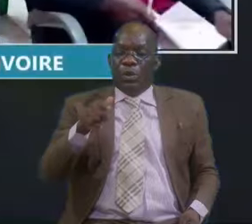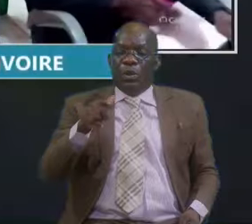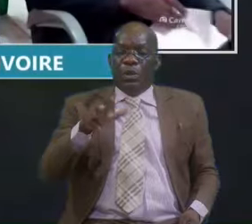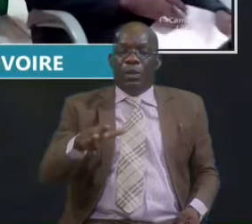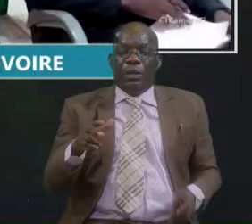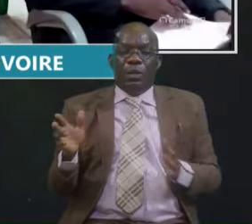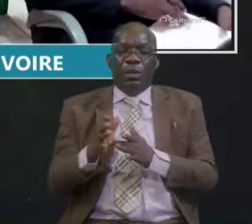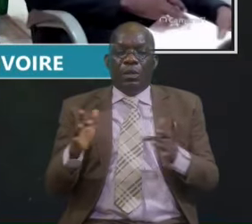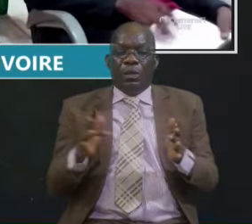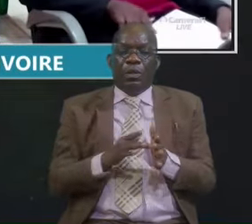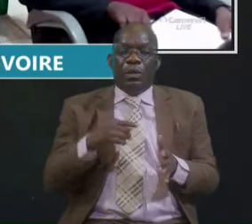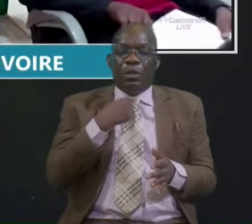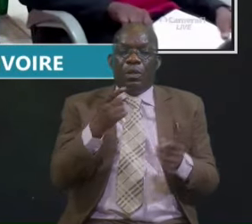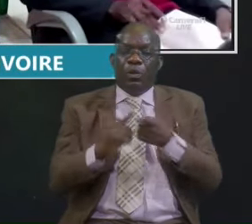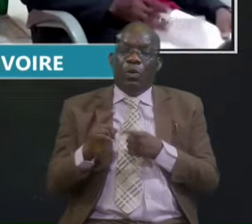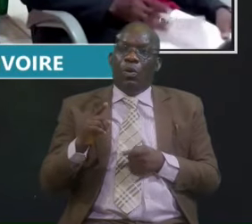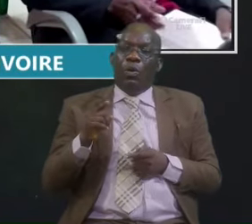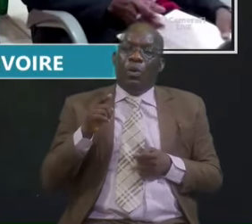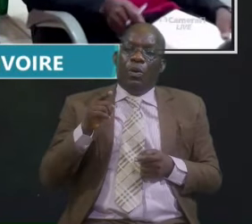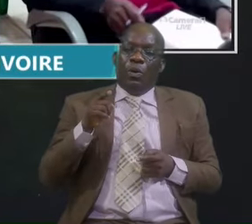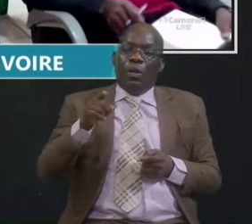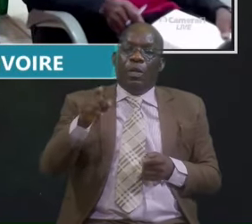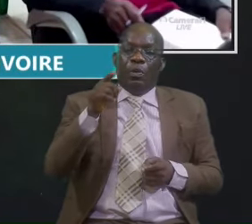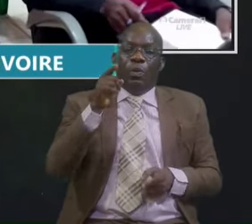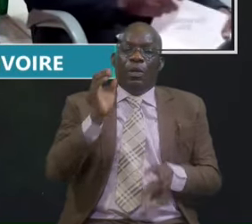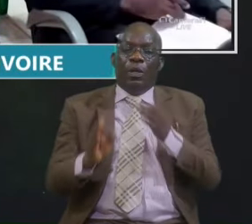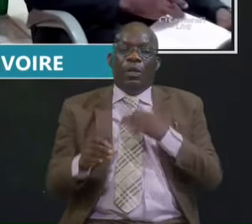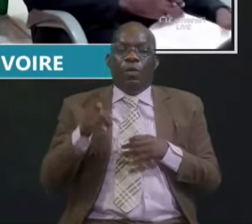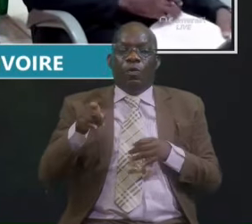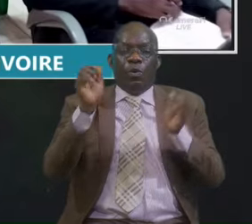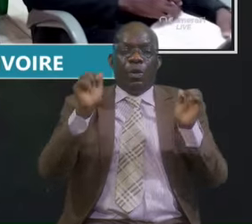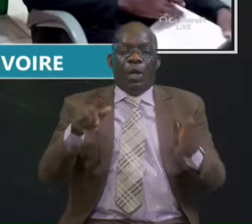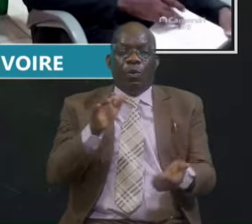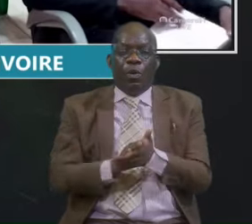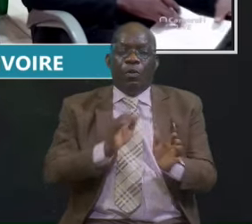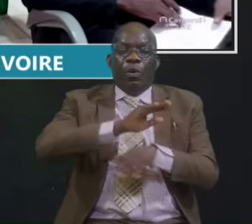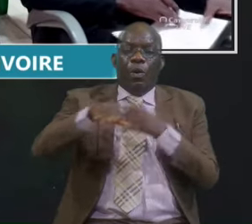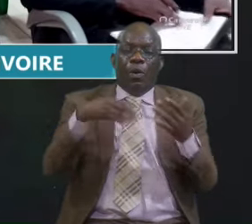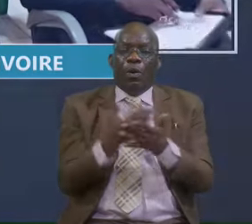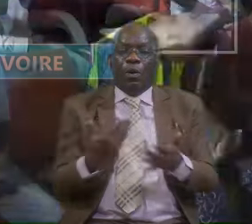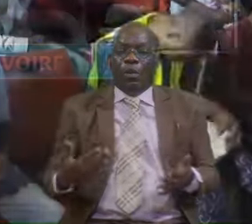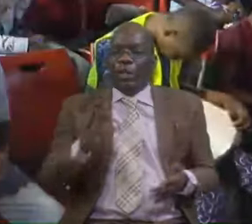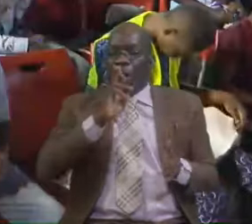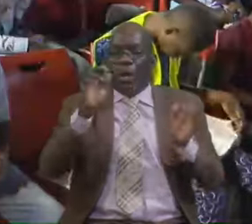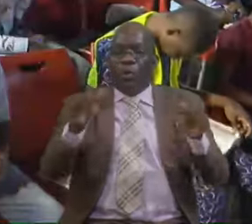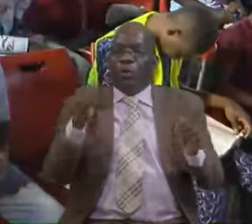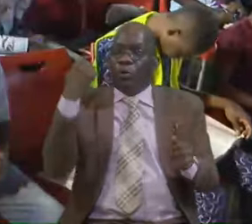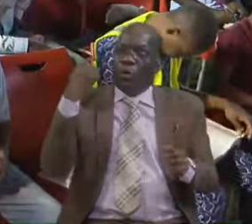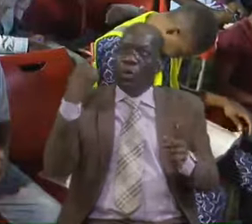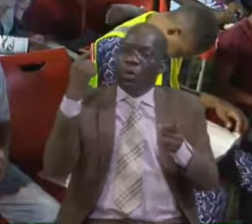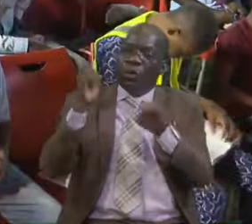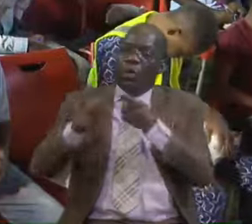canst believe, all things tonight are possible to him that